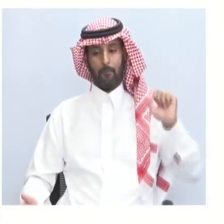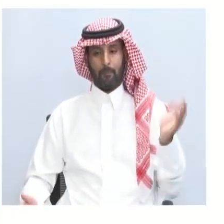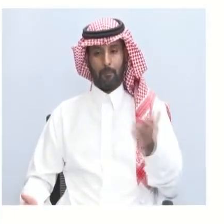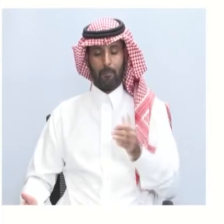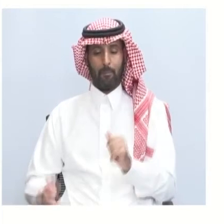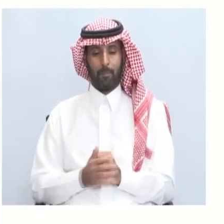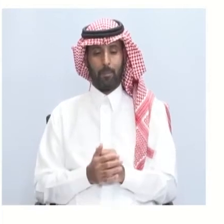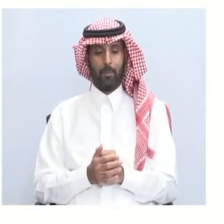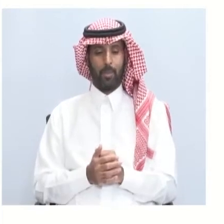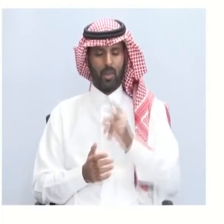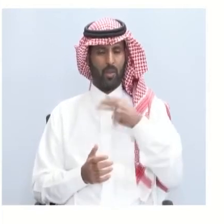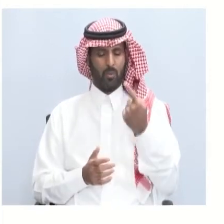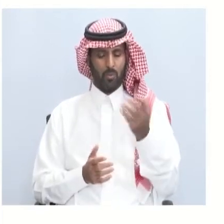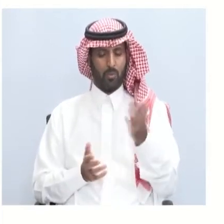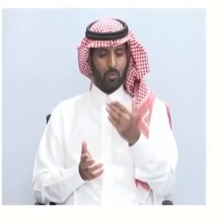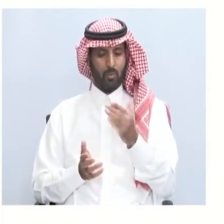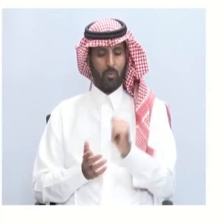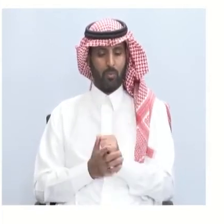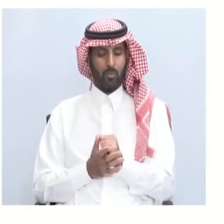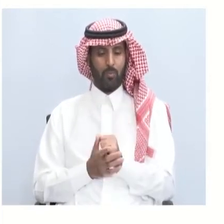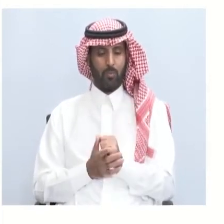question. Okay, number one,